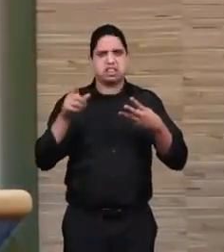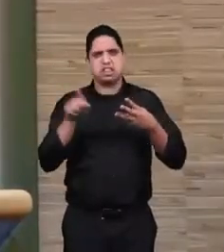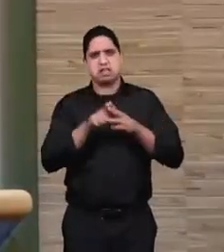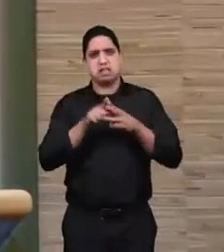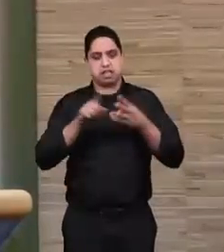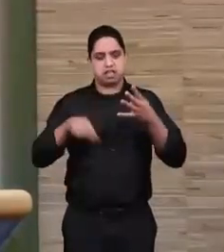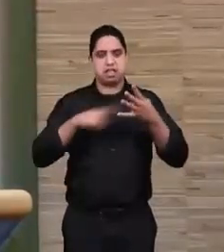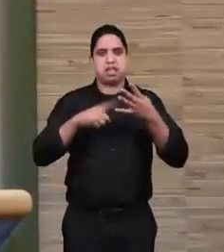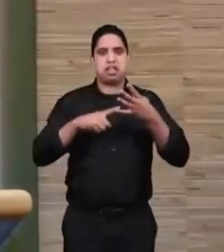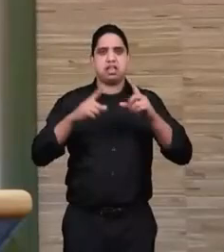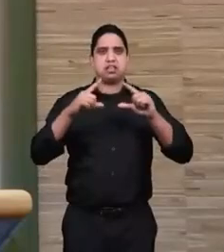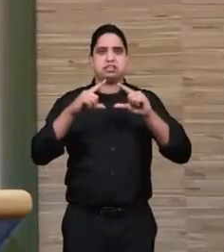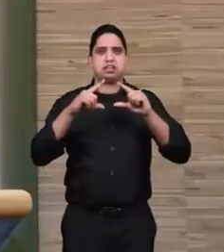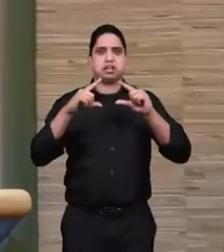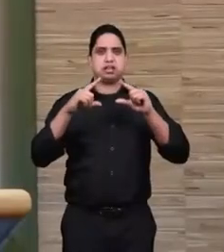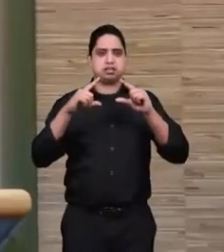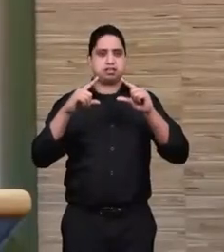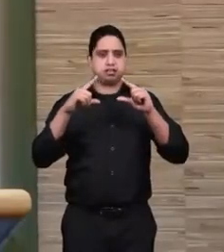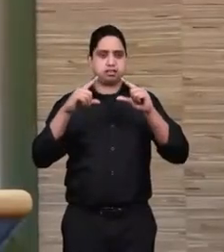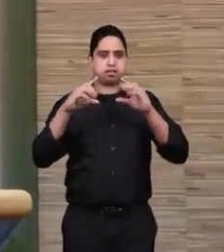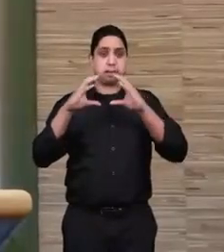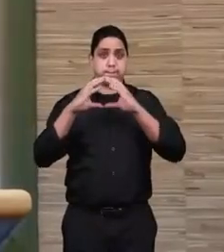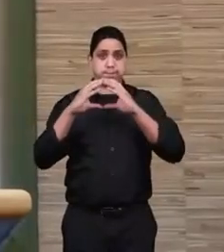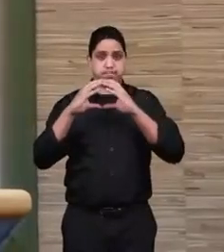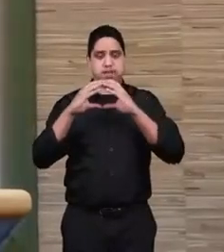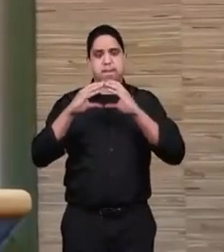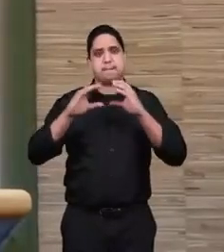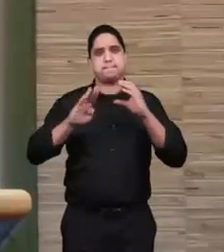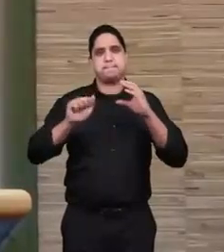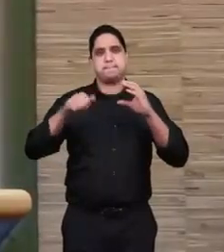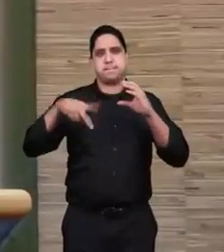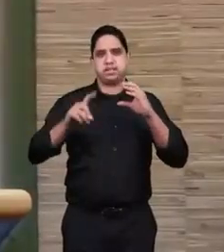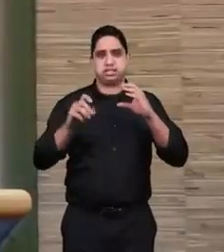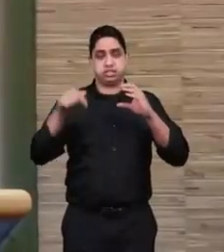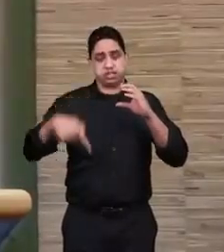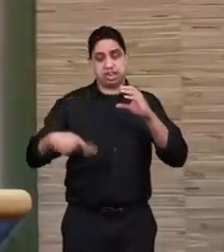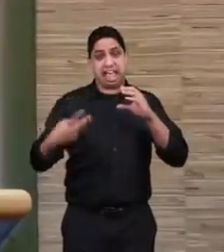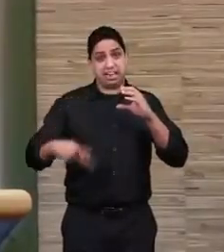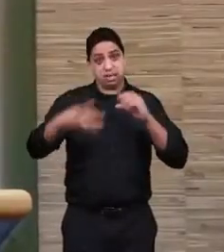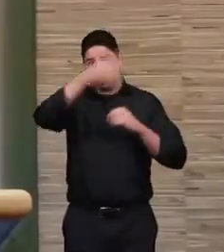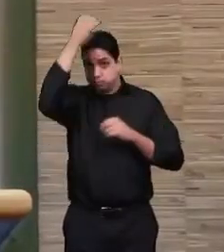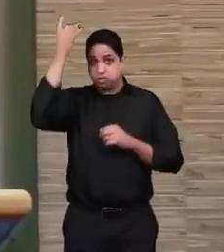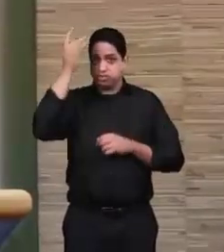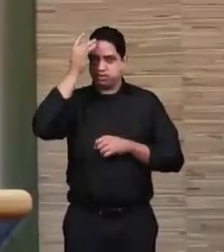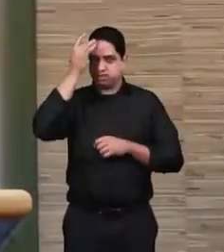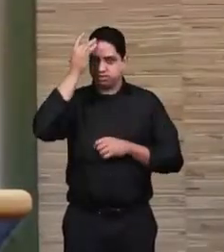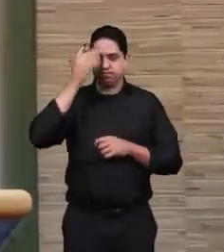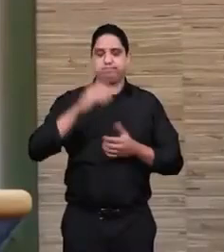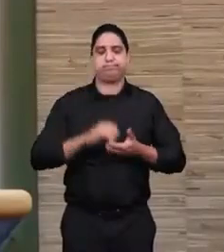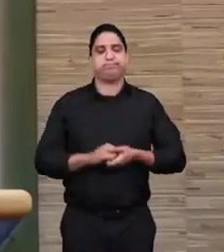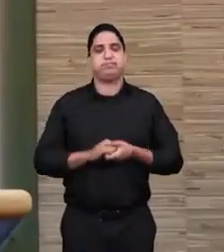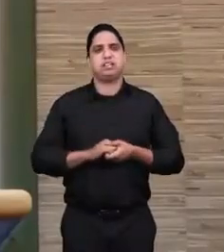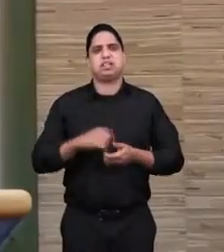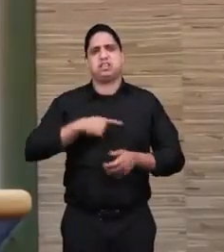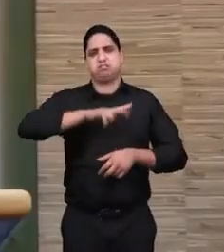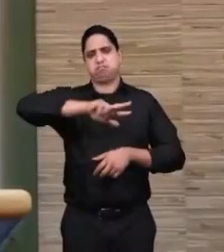Capixaba TV from Bandeirantes Network, several TV networks